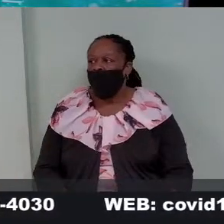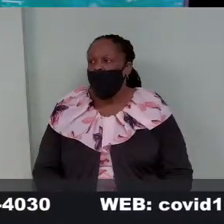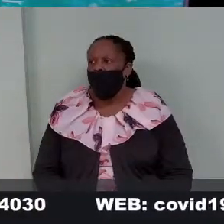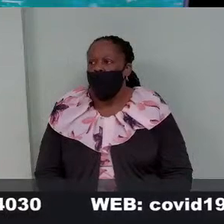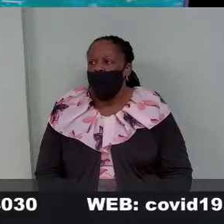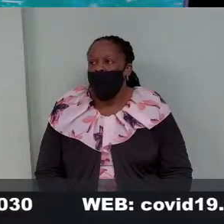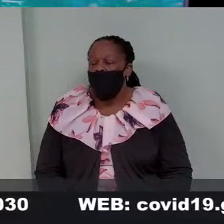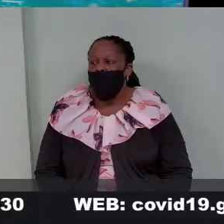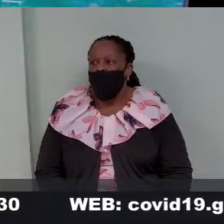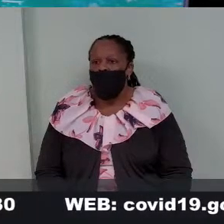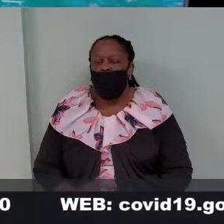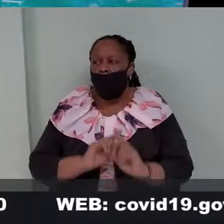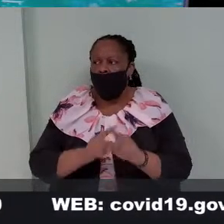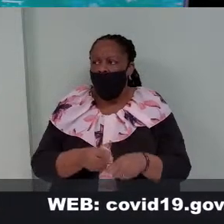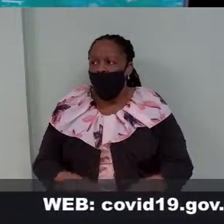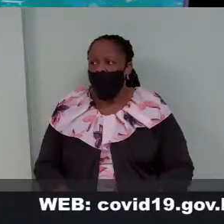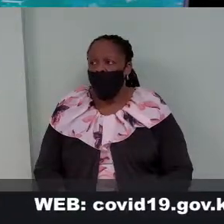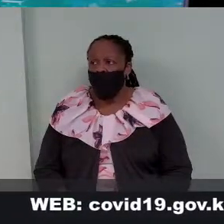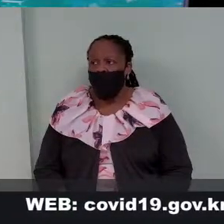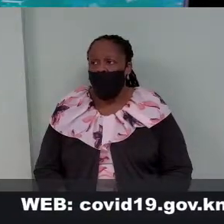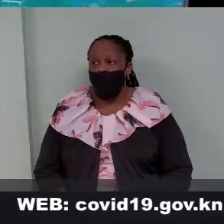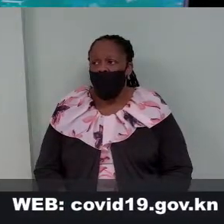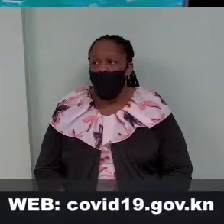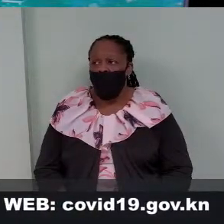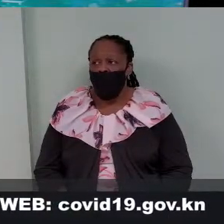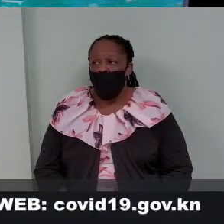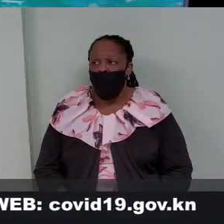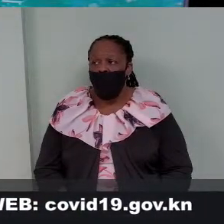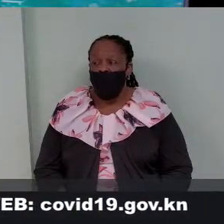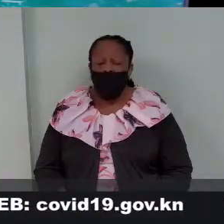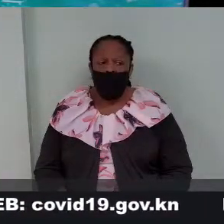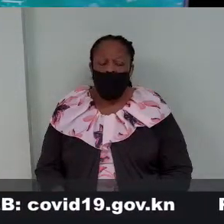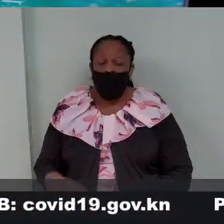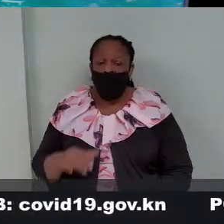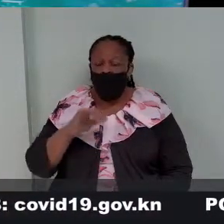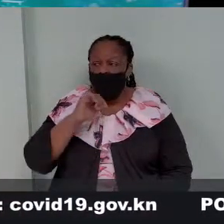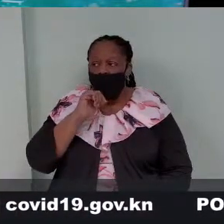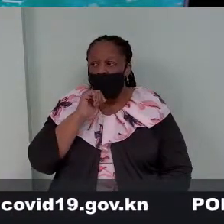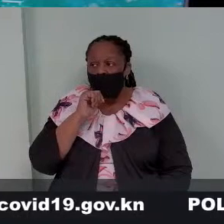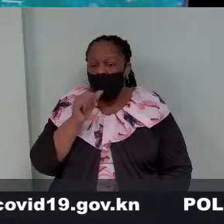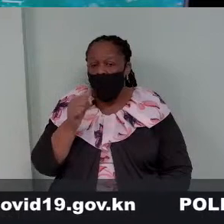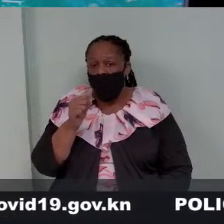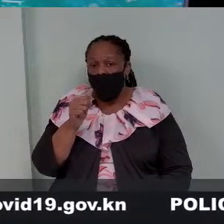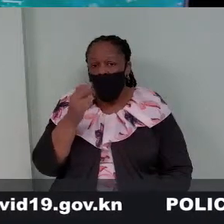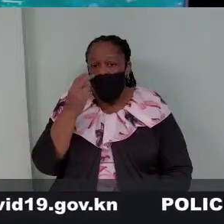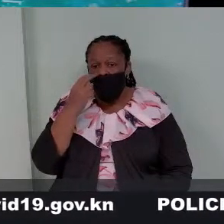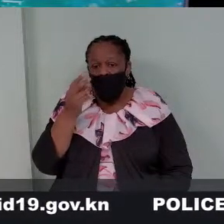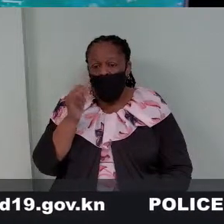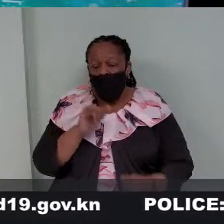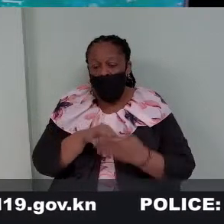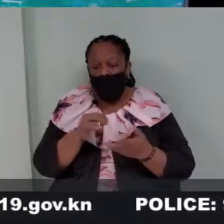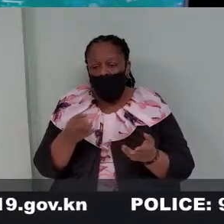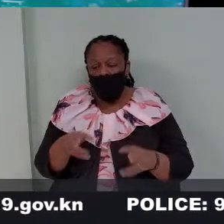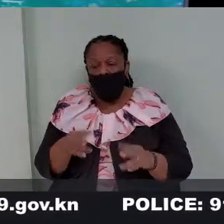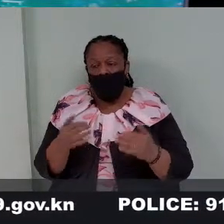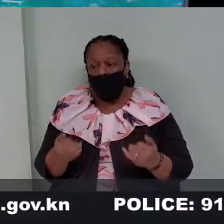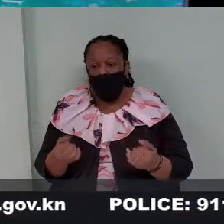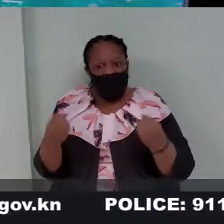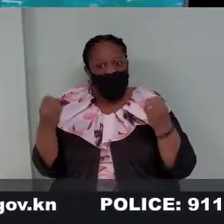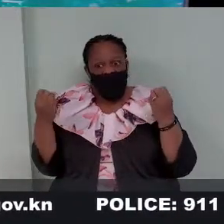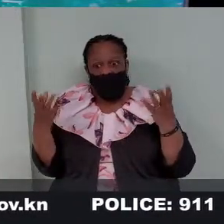near future that the tourism industry is going to come with a mass tourism of the large number of persons that